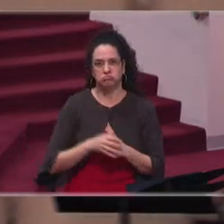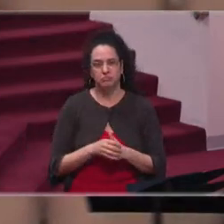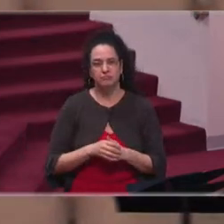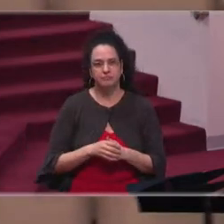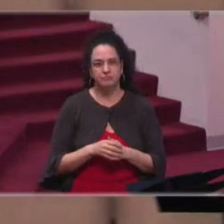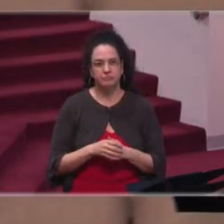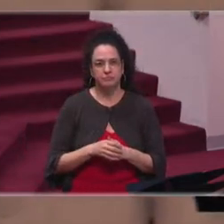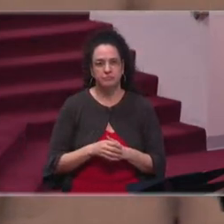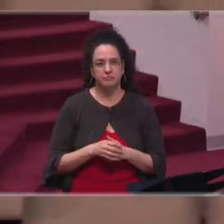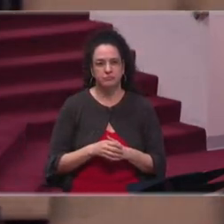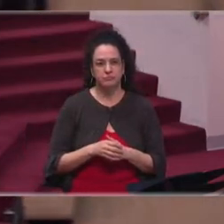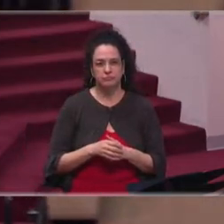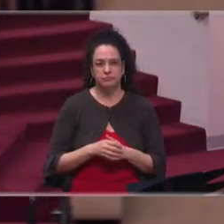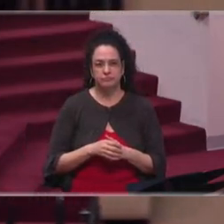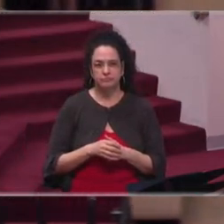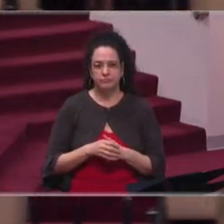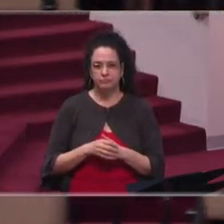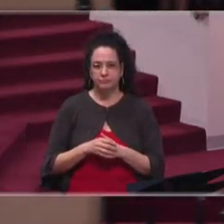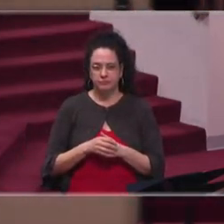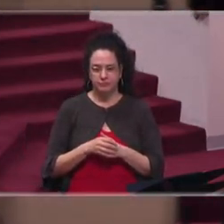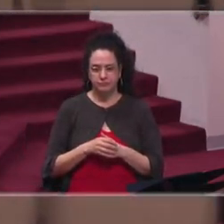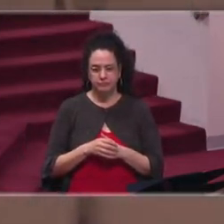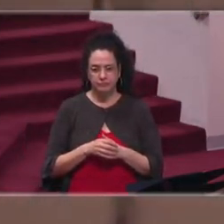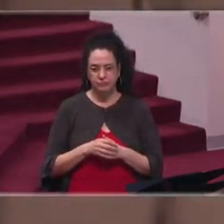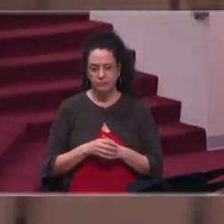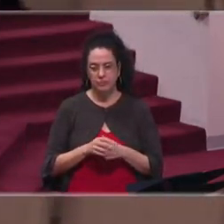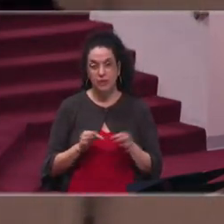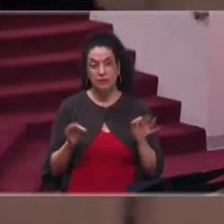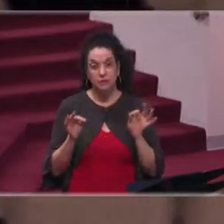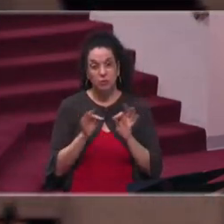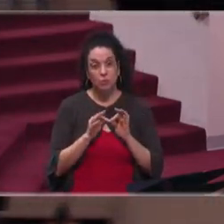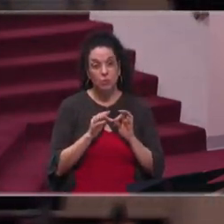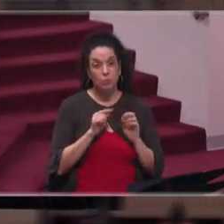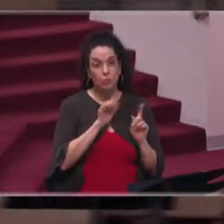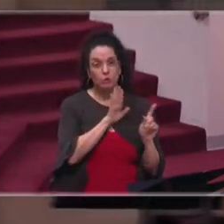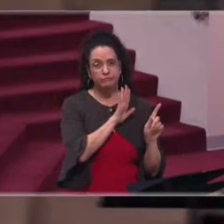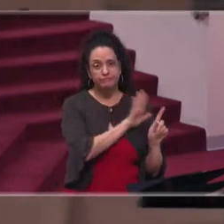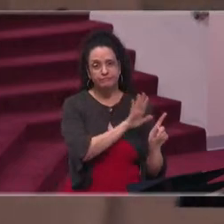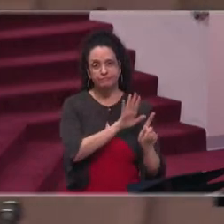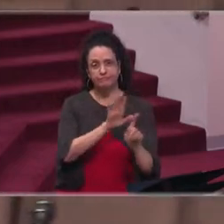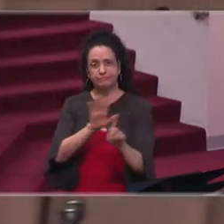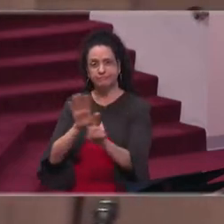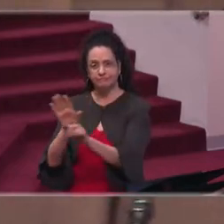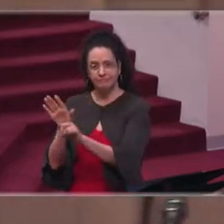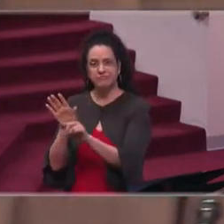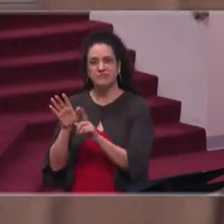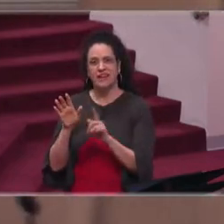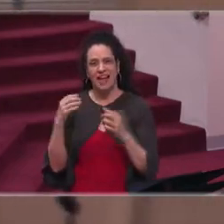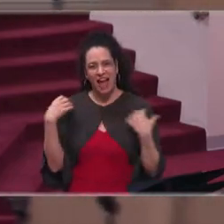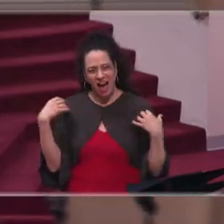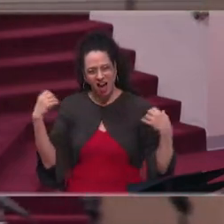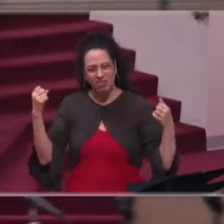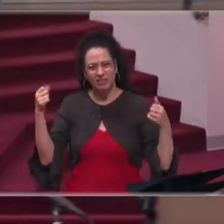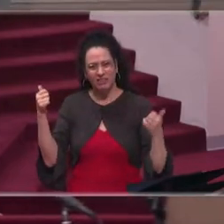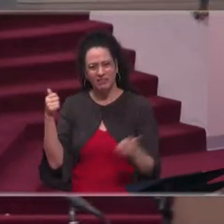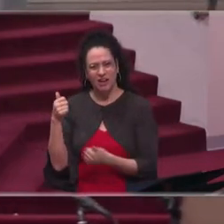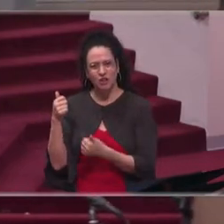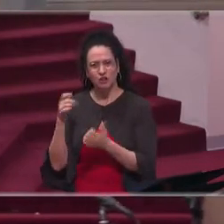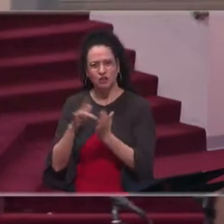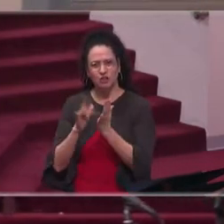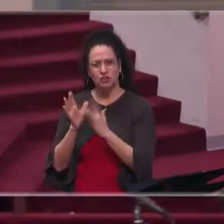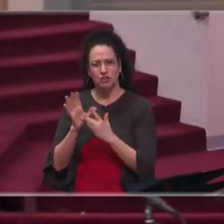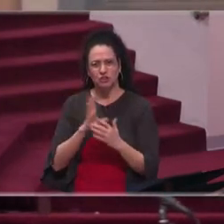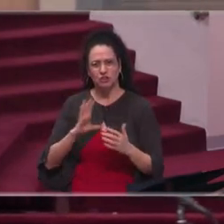And really being the healthy people in Christ. You know, that's what I'm trying to bring